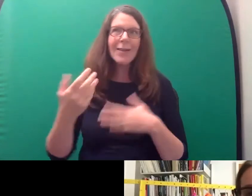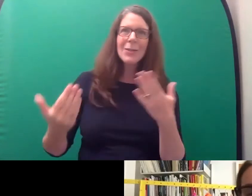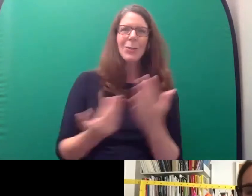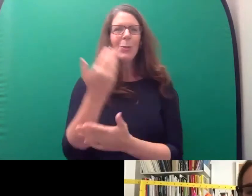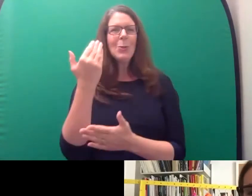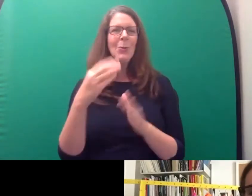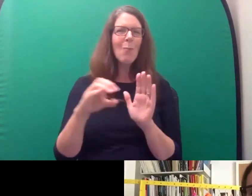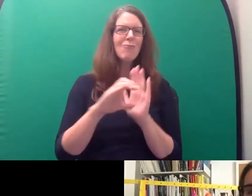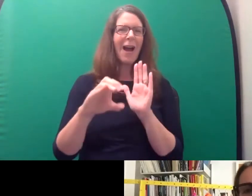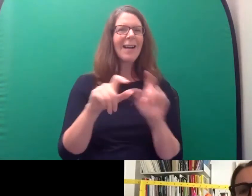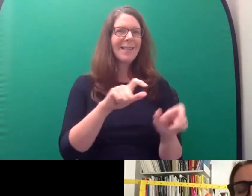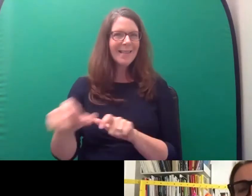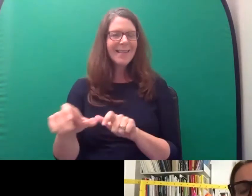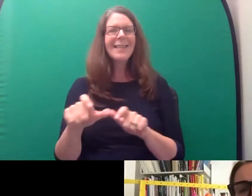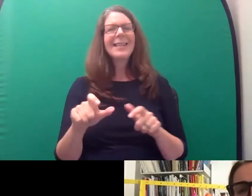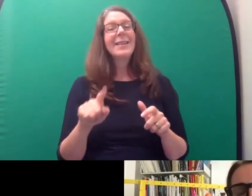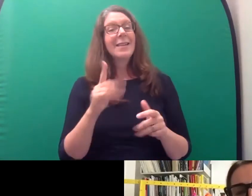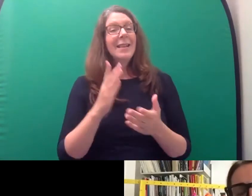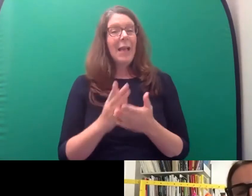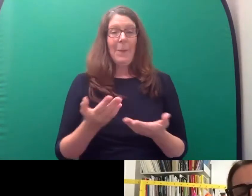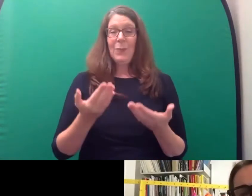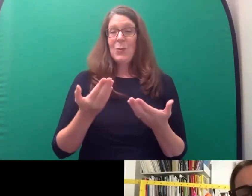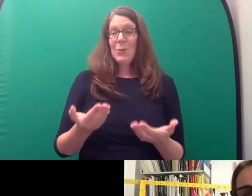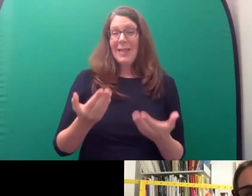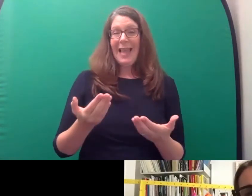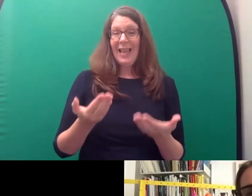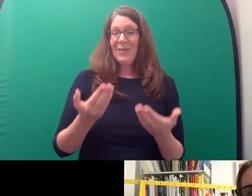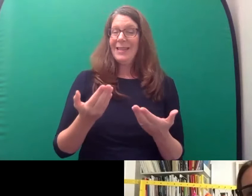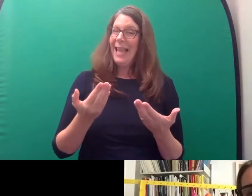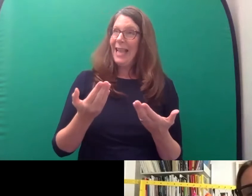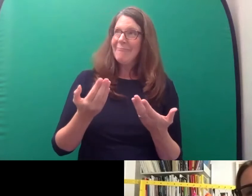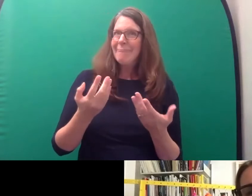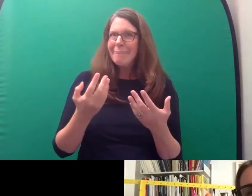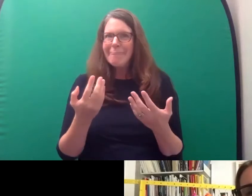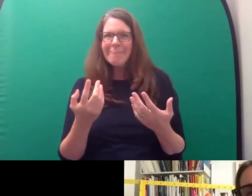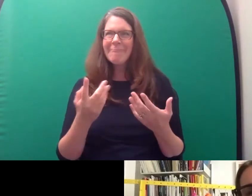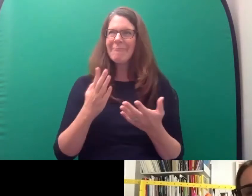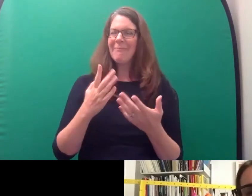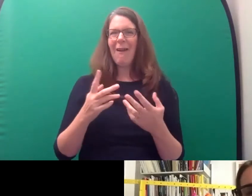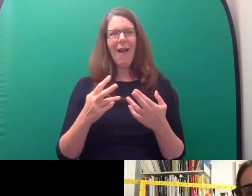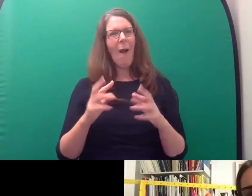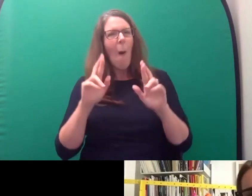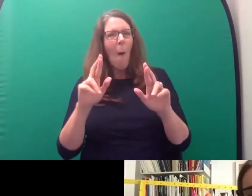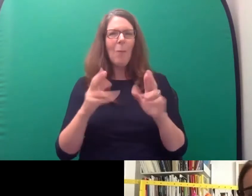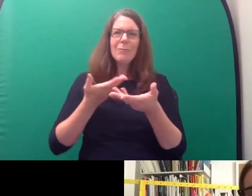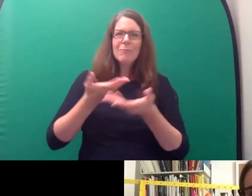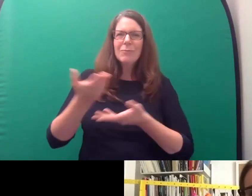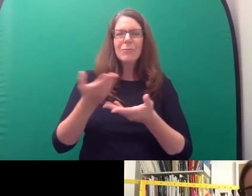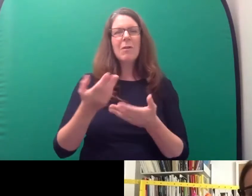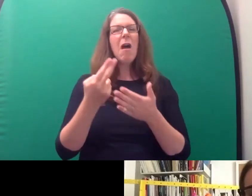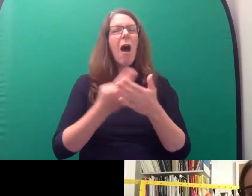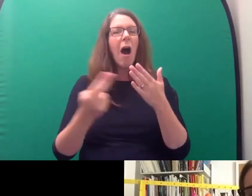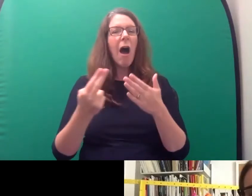brand. Yeah. And today, yeah, I just hope that we can talk about, yeah, art and fashion, the brand La